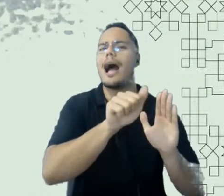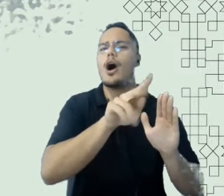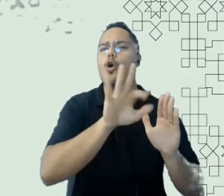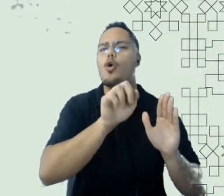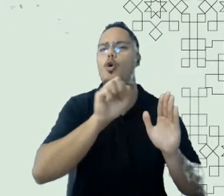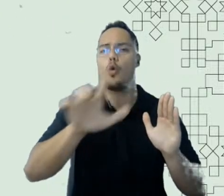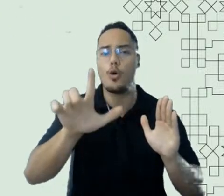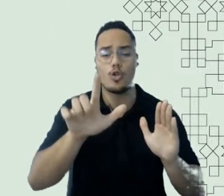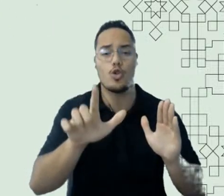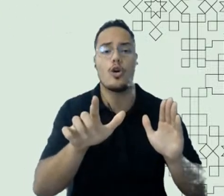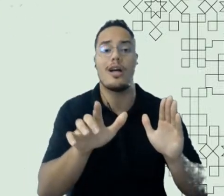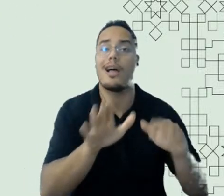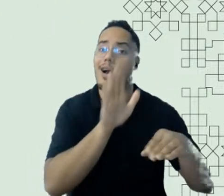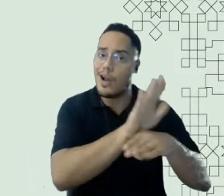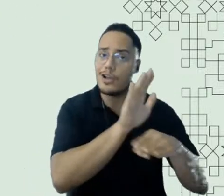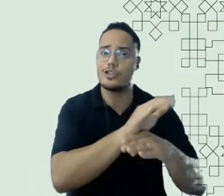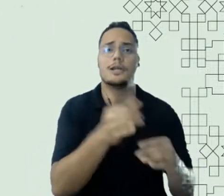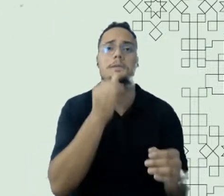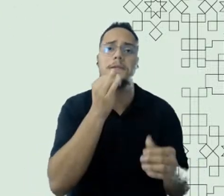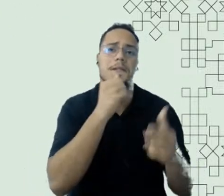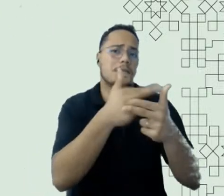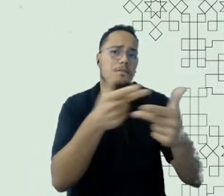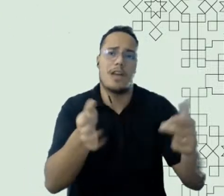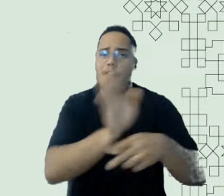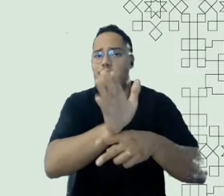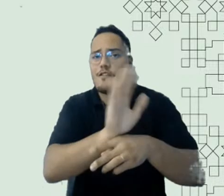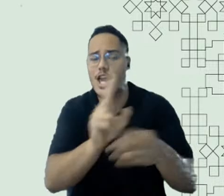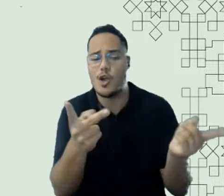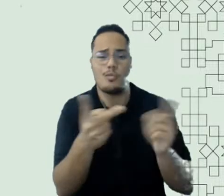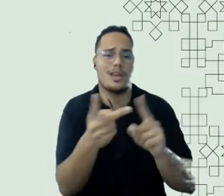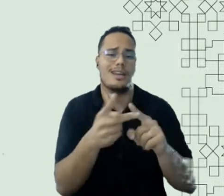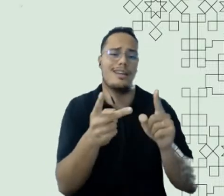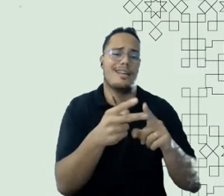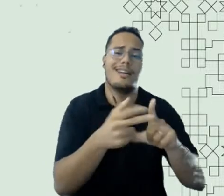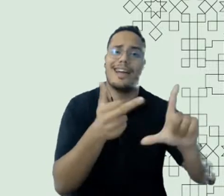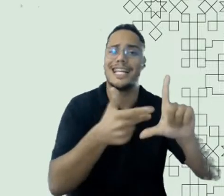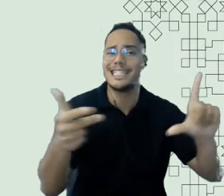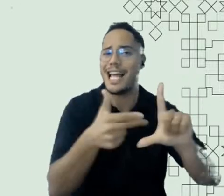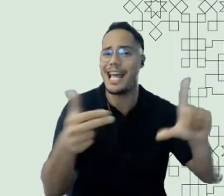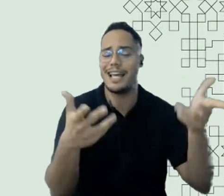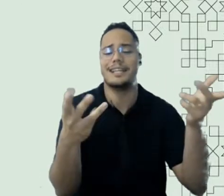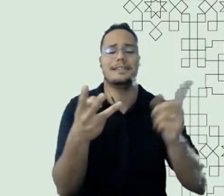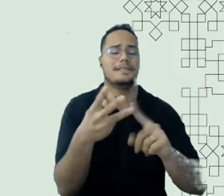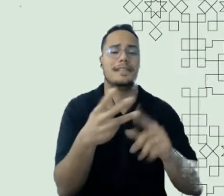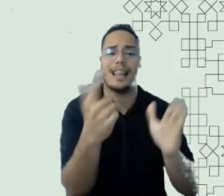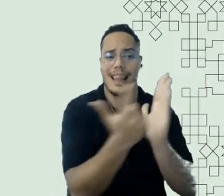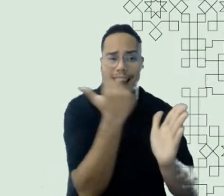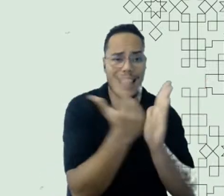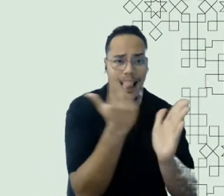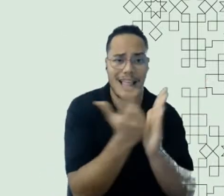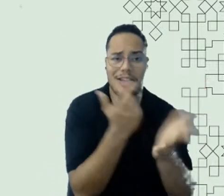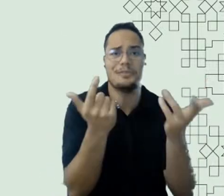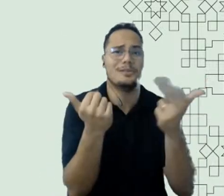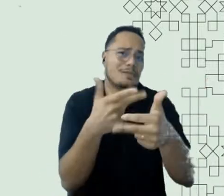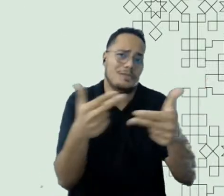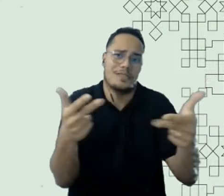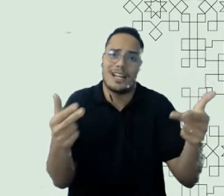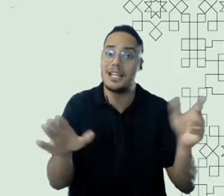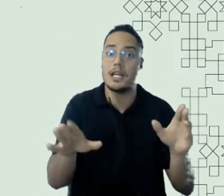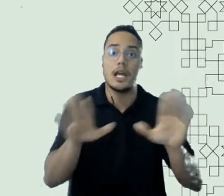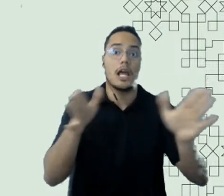can imagine. And so this is a completely change of perspective, I think. you have to remember that